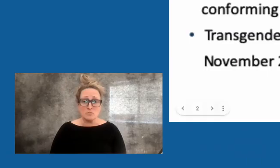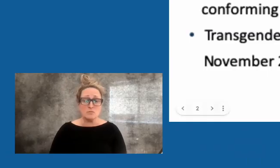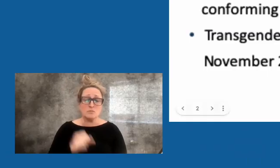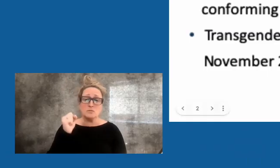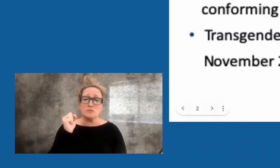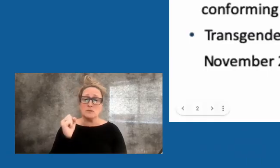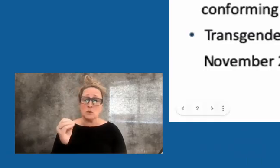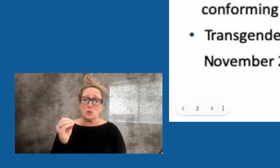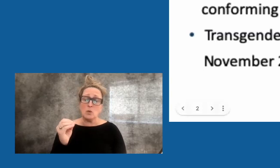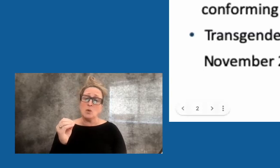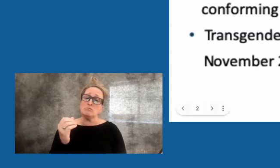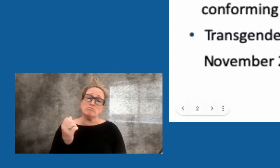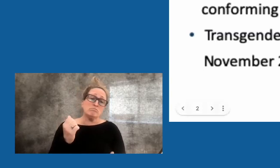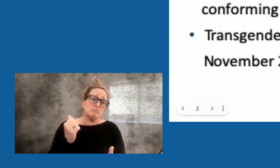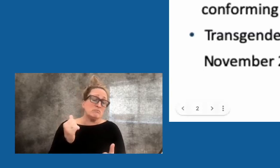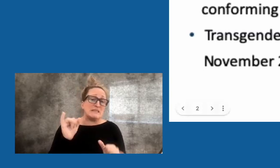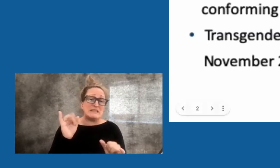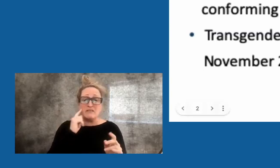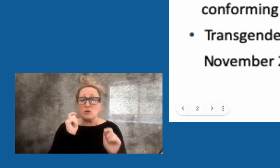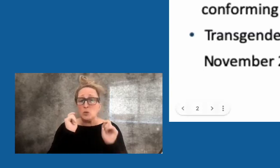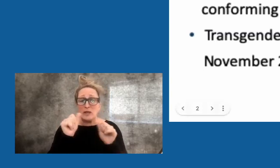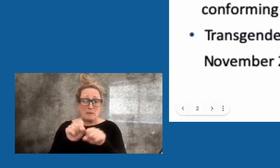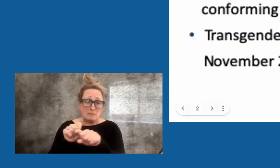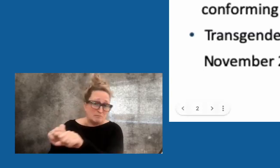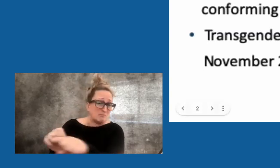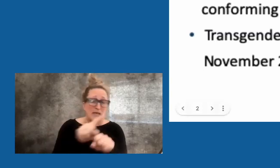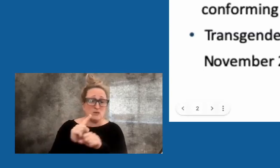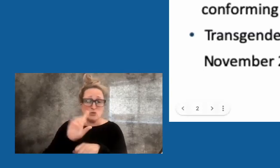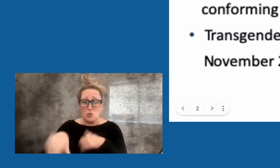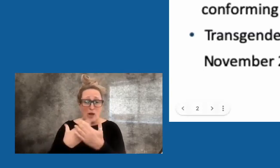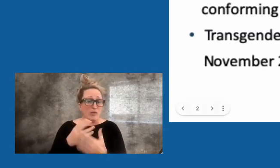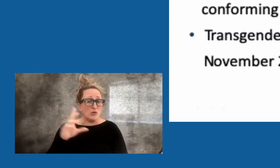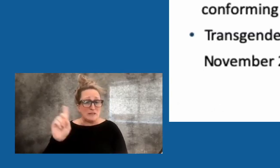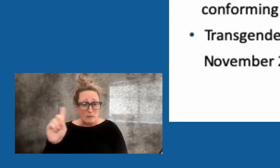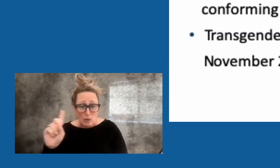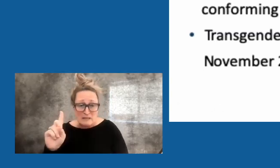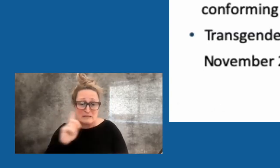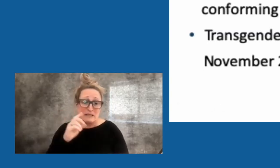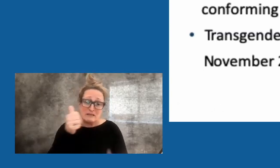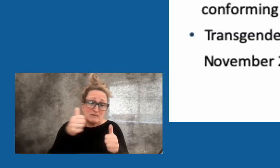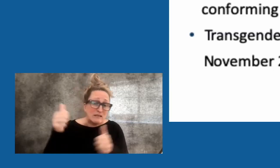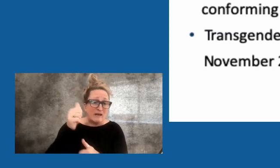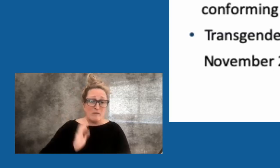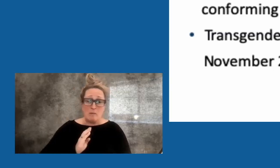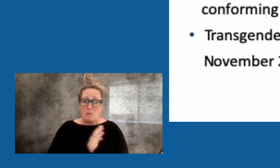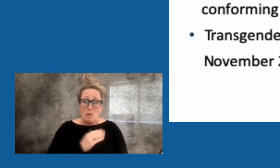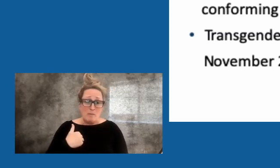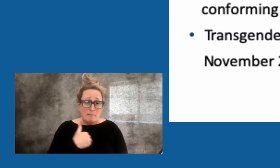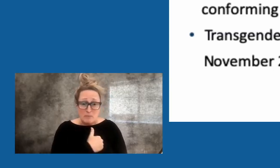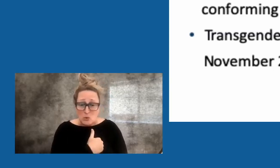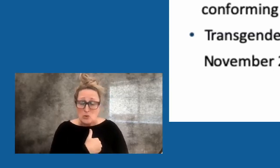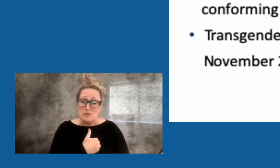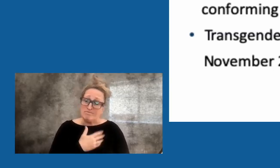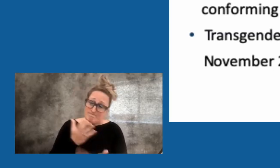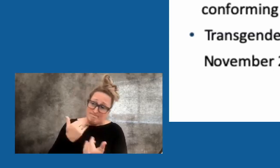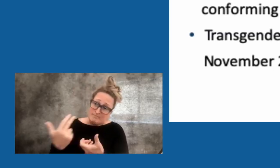we would love for you to, if you could quick send out a message to other fellow Democrats and executive board members